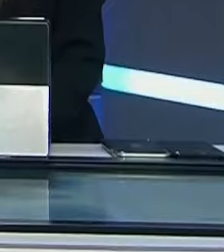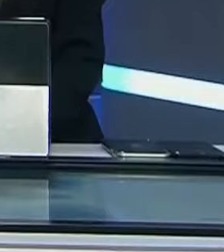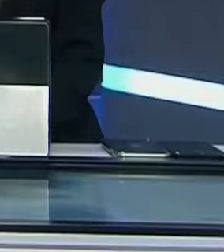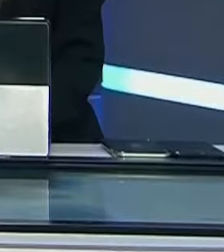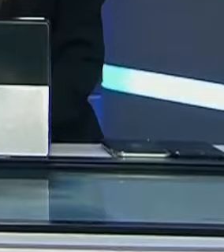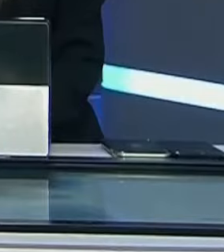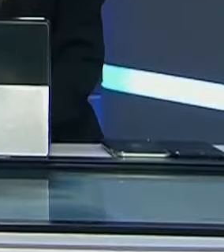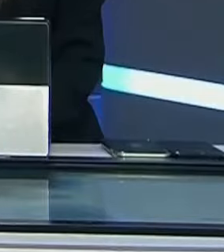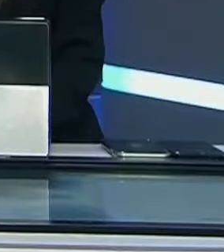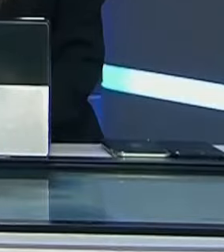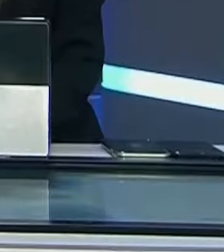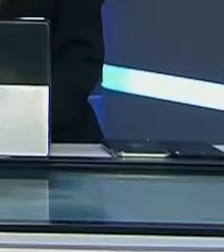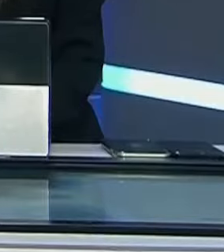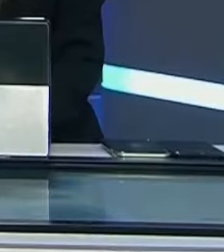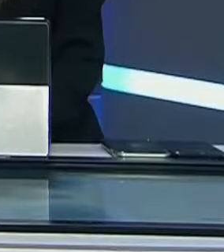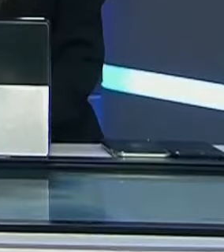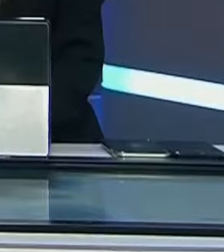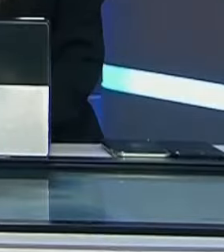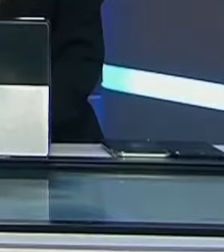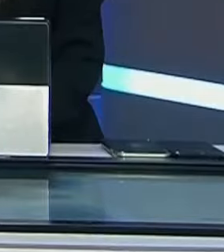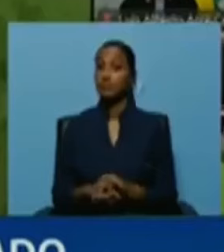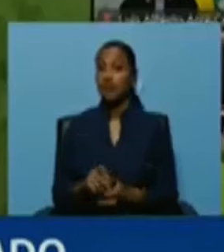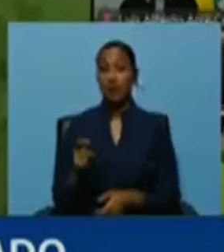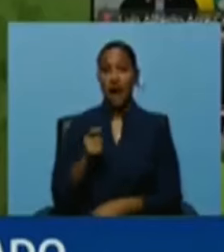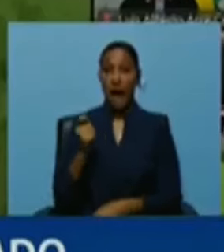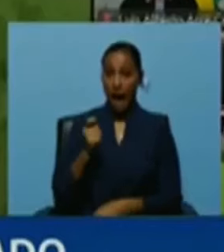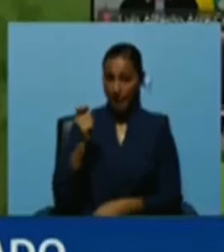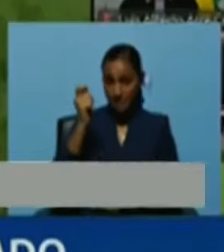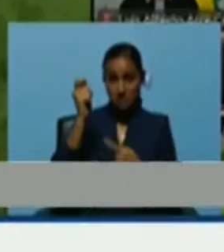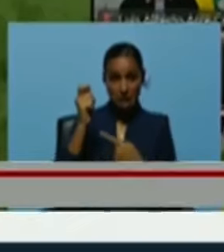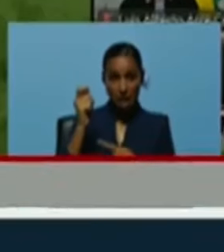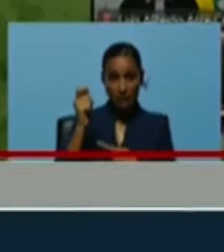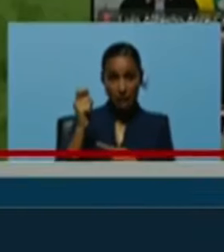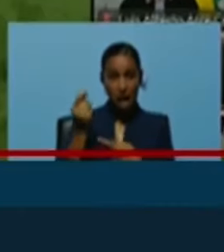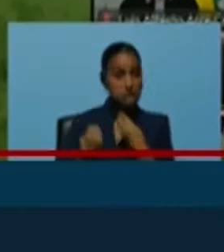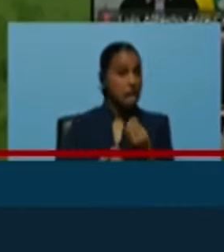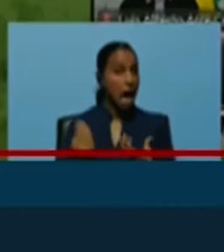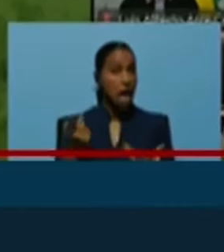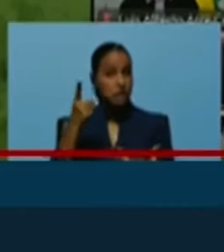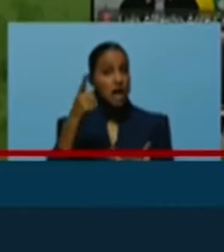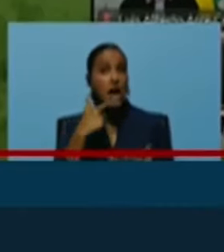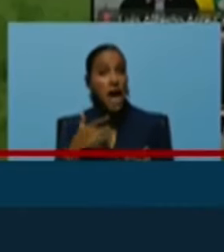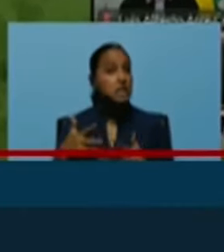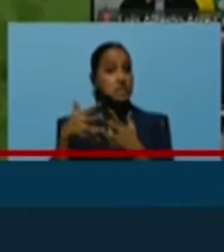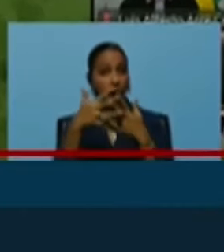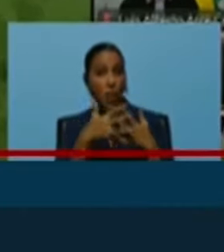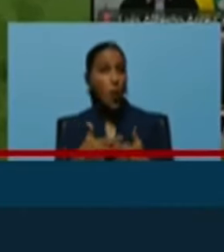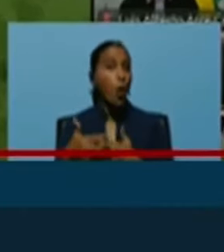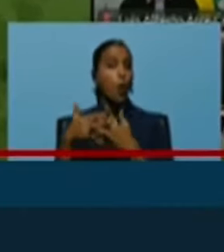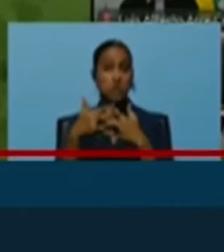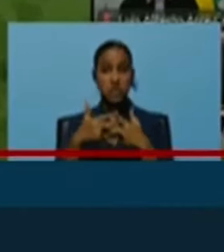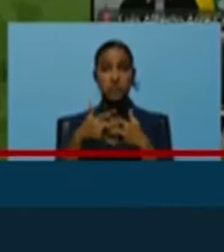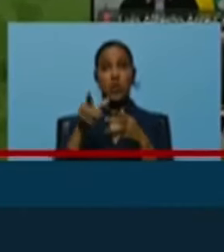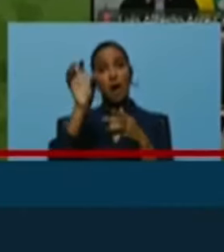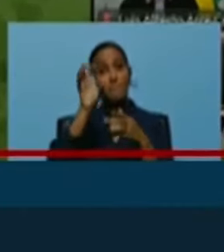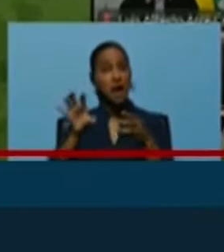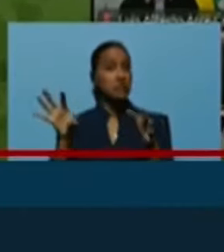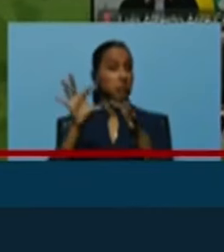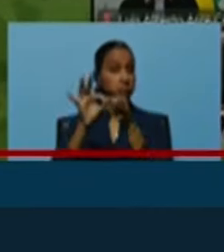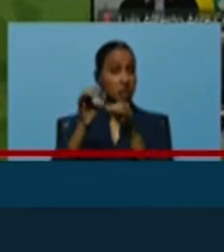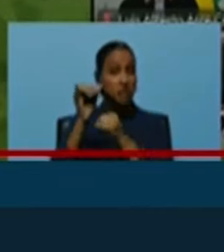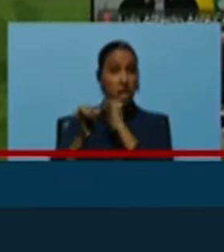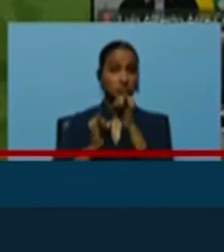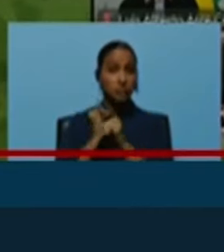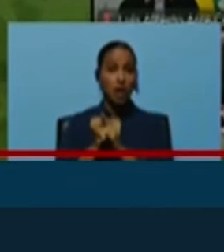sanctions and blockade imposed by the United States government. It is not the first time that the U.S. imperialism and the regional